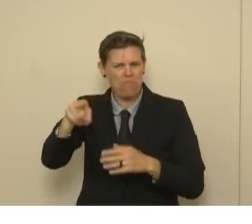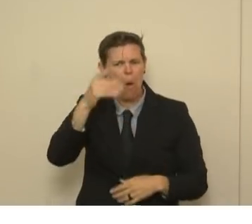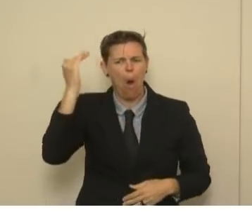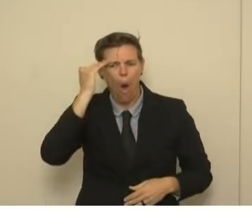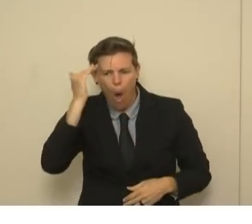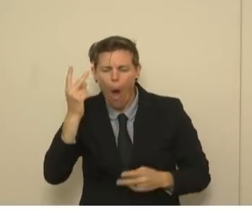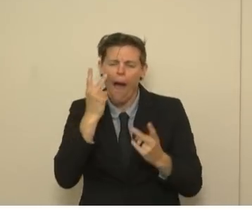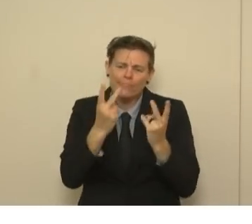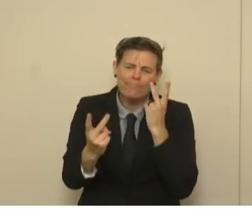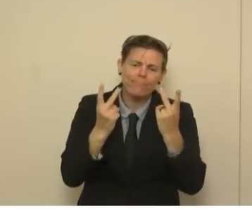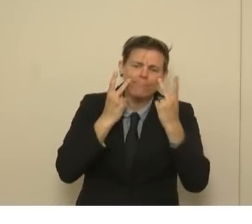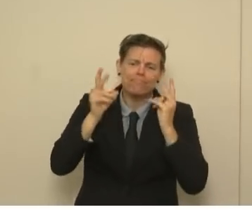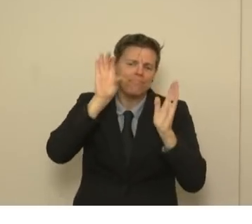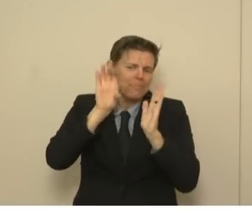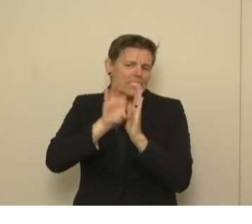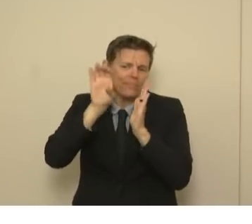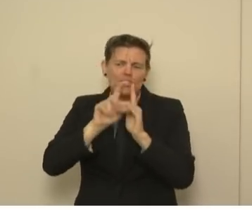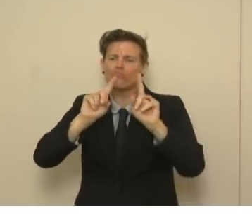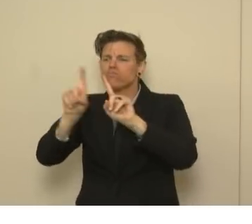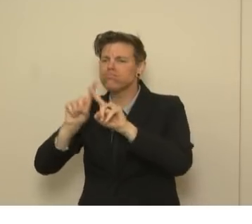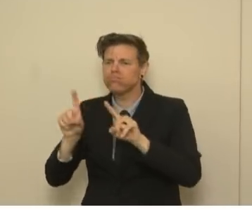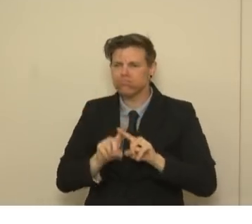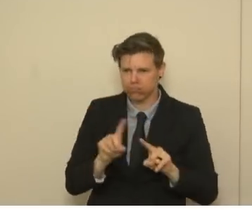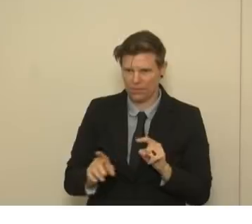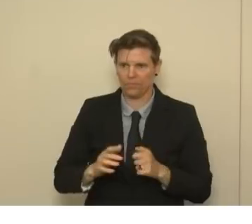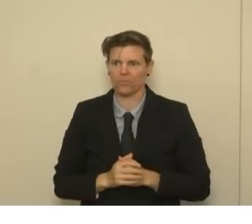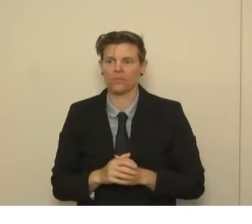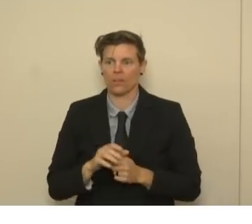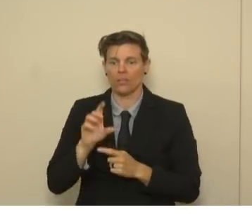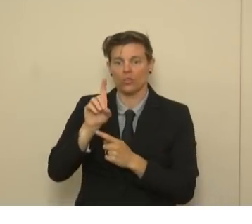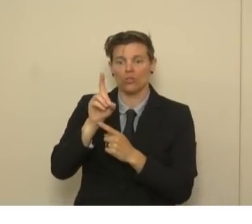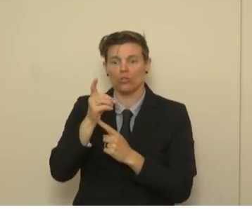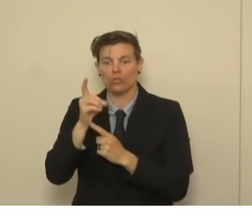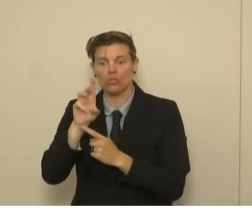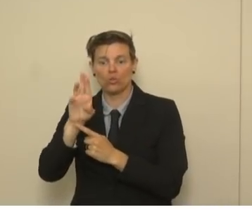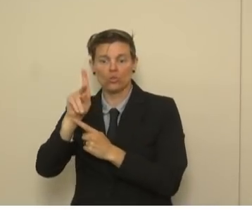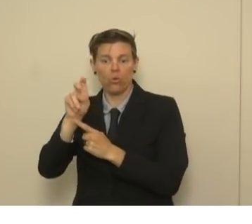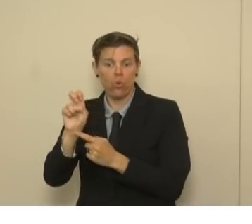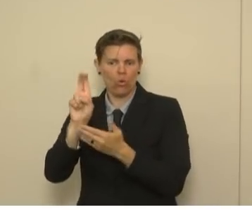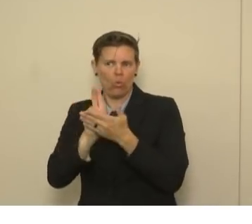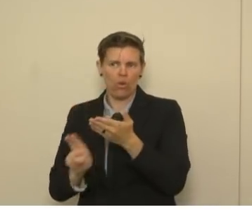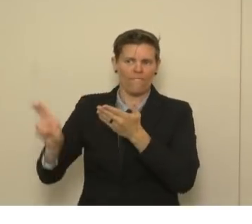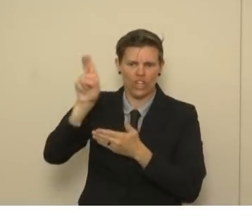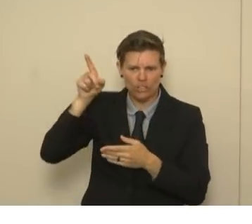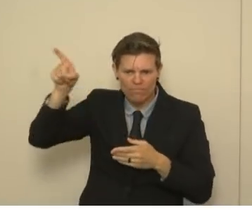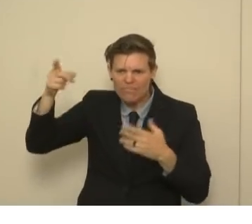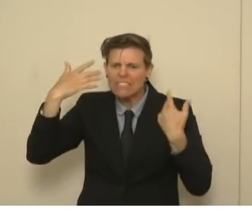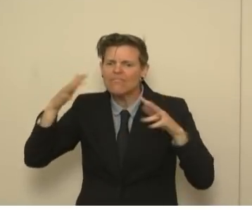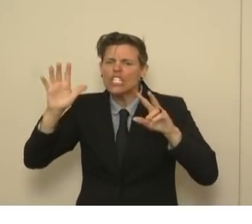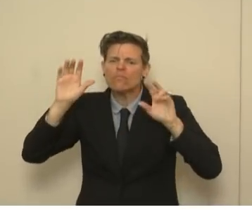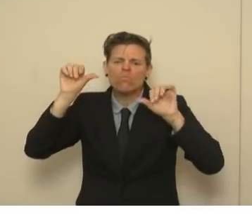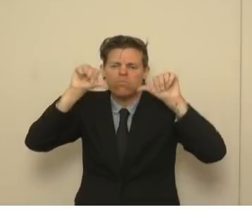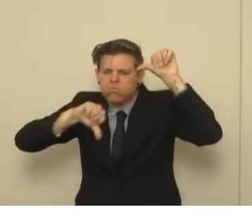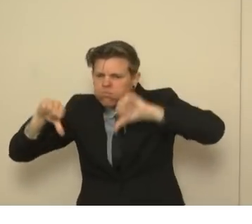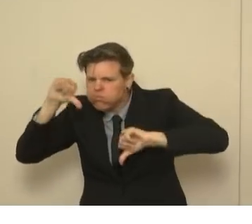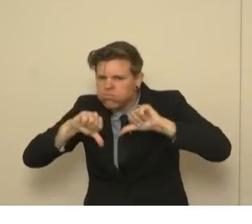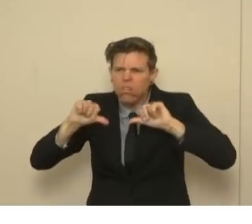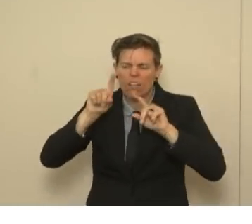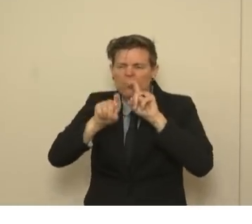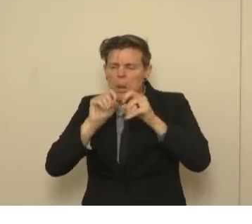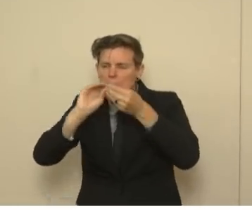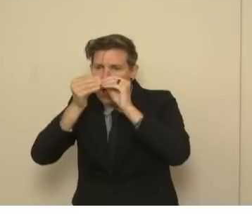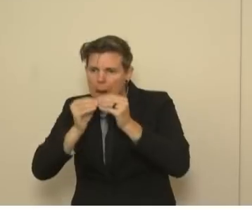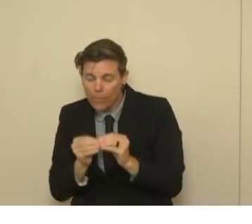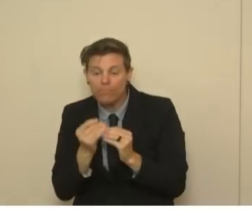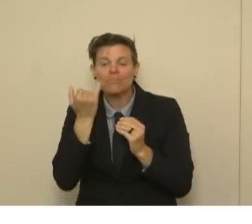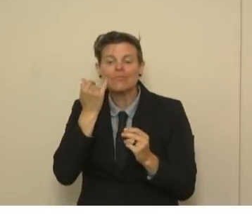Duke got together, built their own little laser machine to count droplets when people were talking. And they